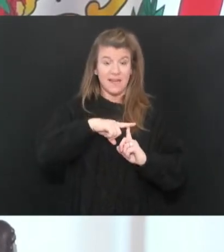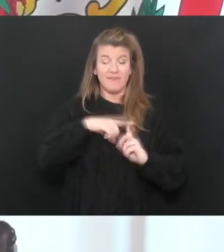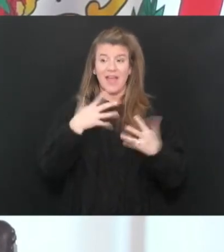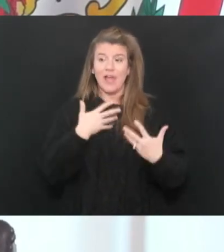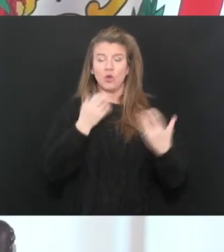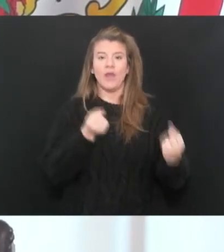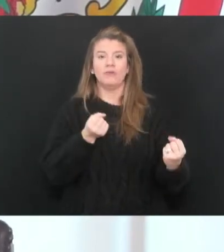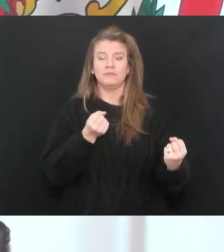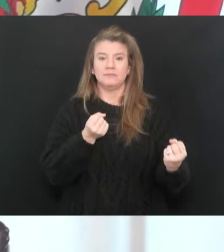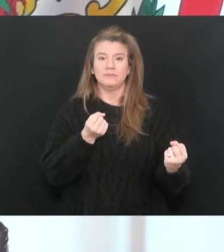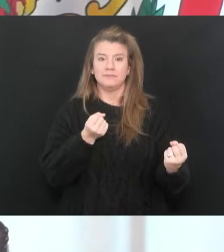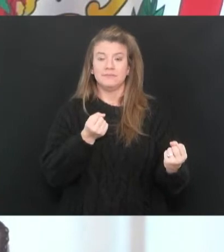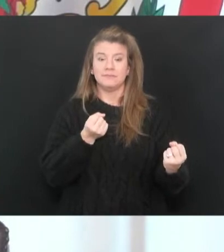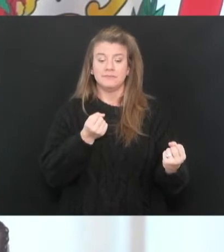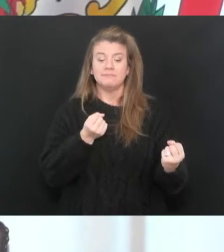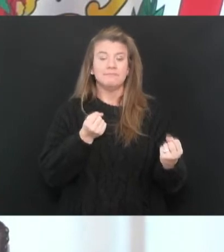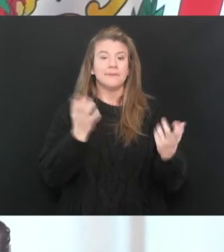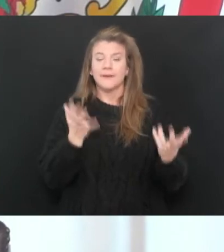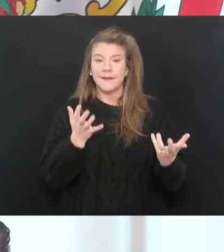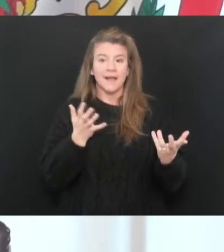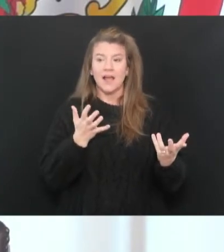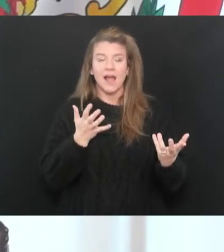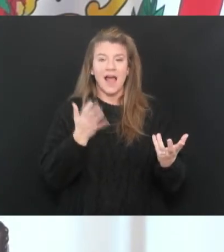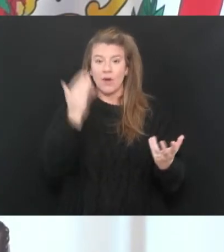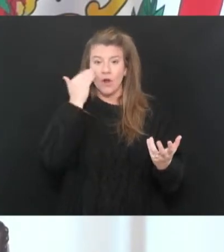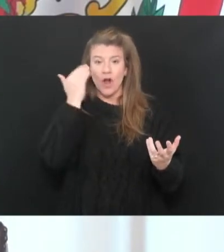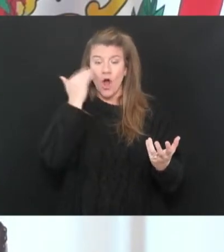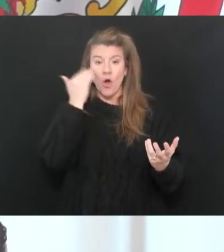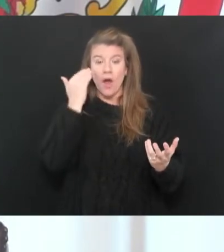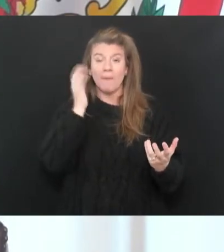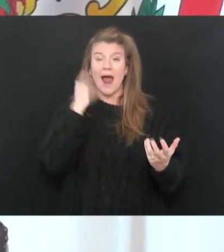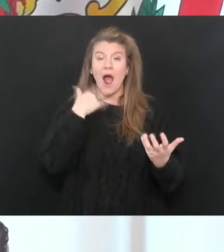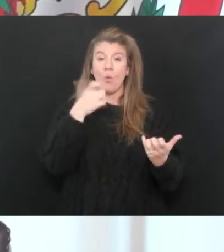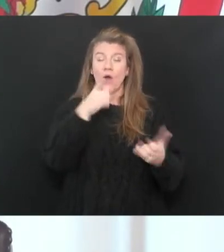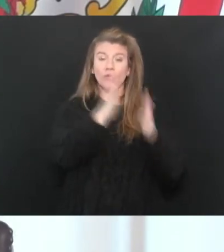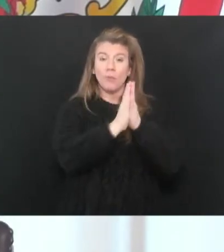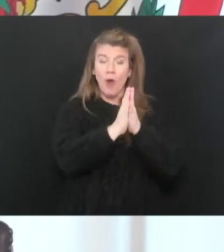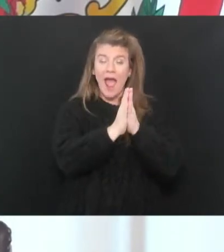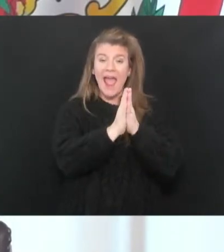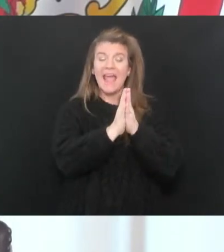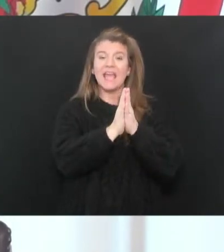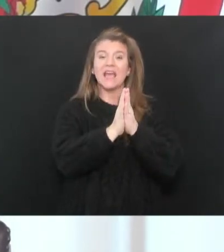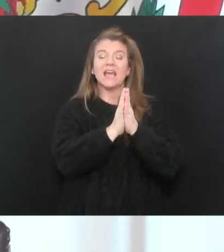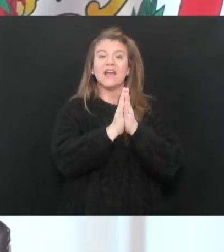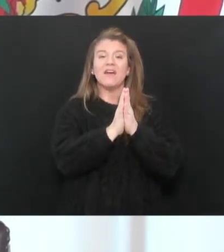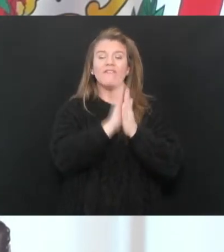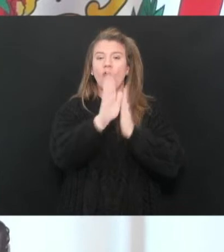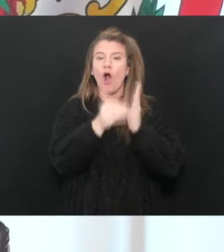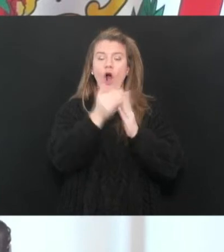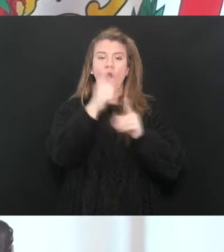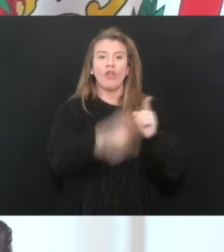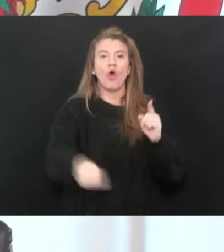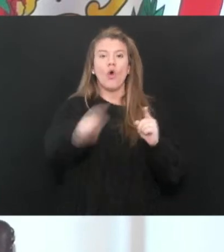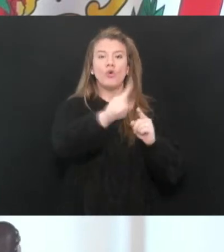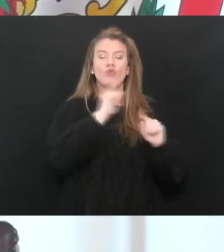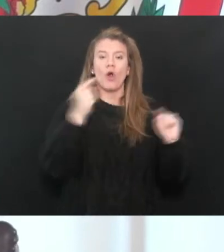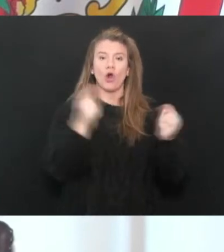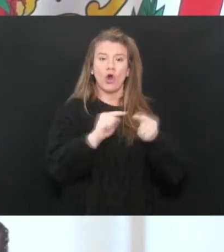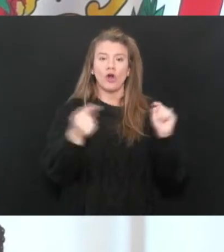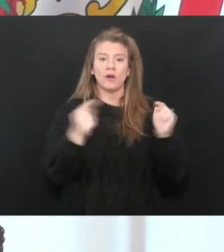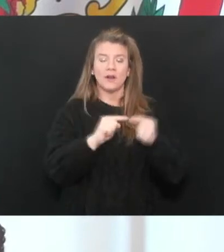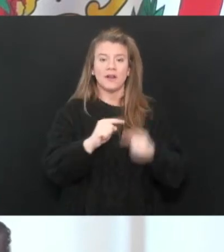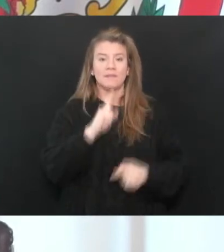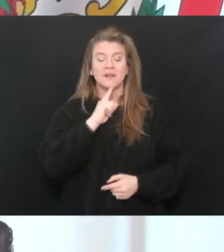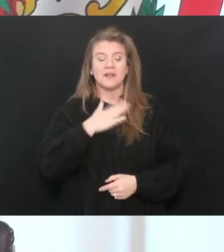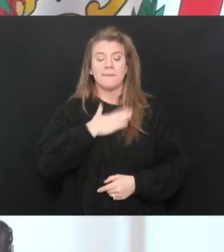And without naming who and everything, I want you to pray for all those that are out there that are hurting, especially my little